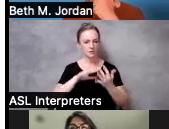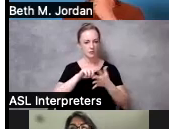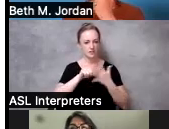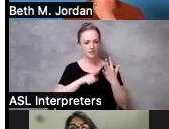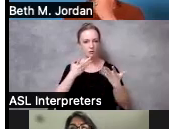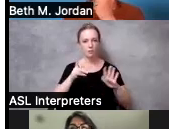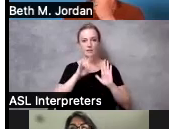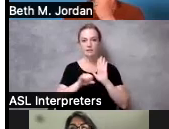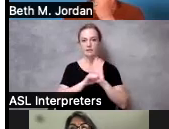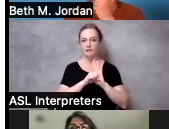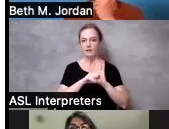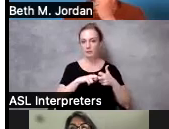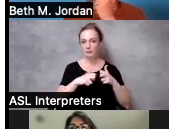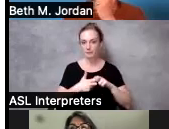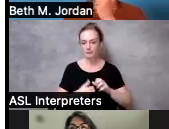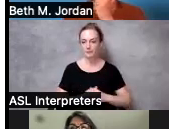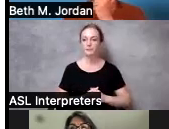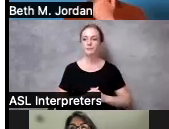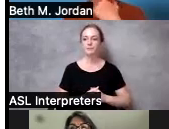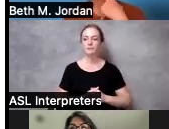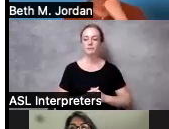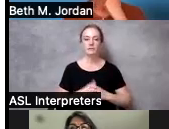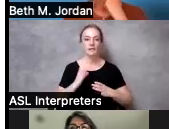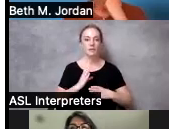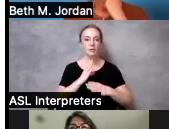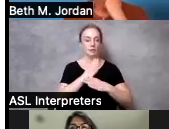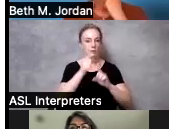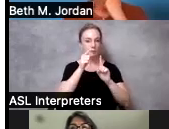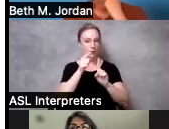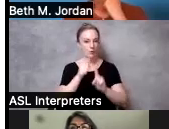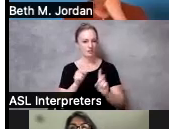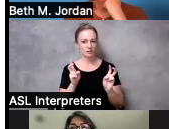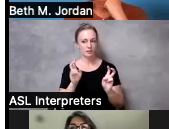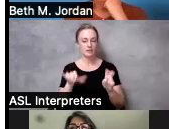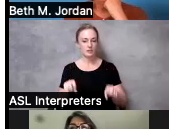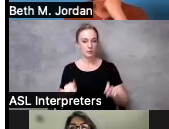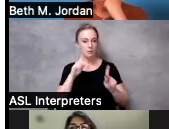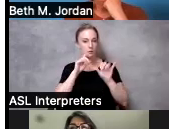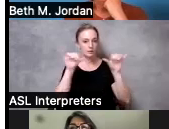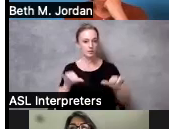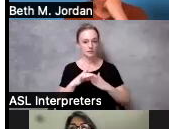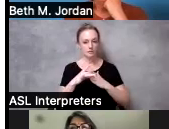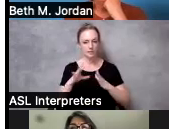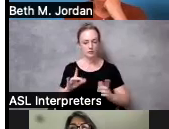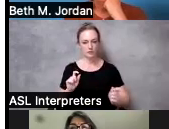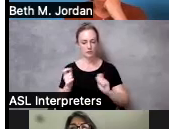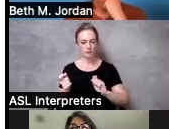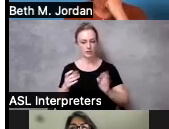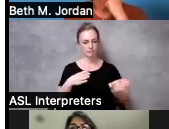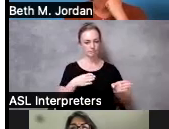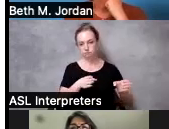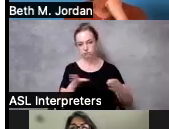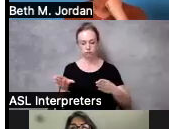identified problems. So interruption points are opportunities for system leaders to change care